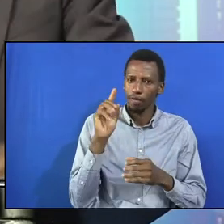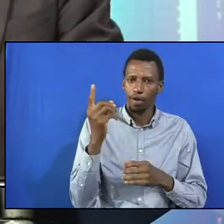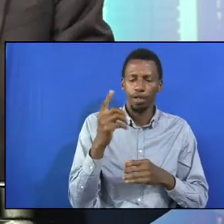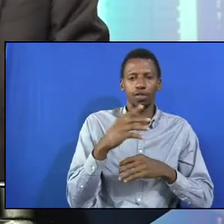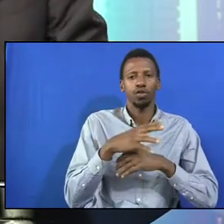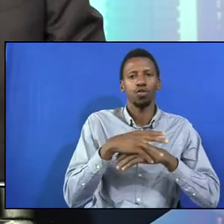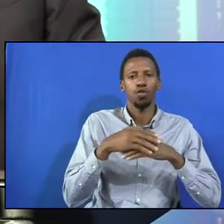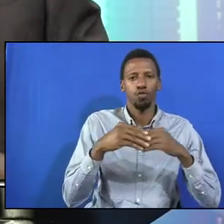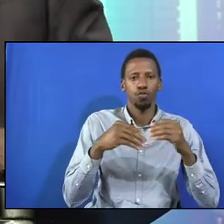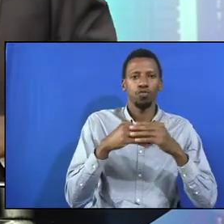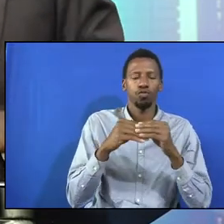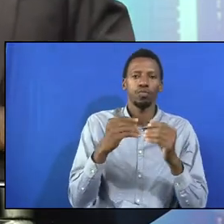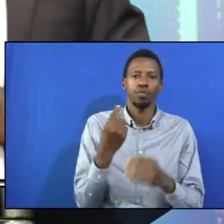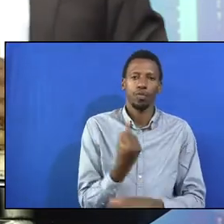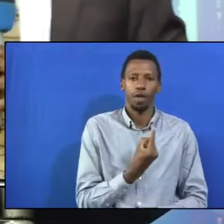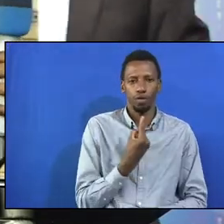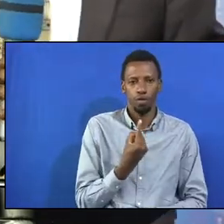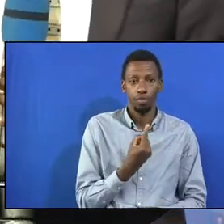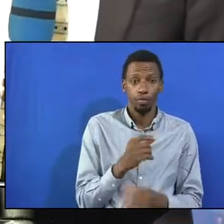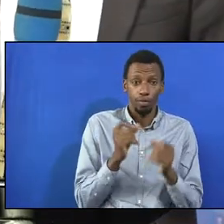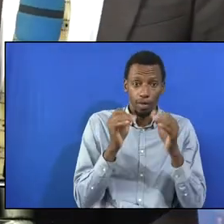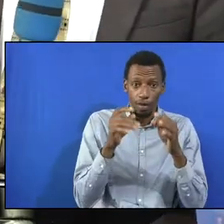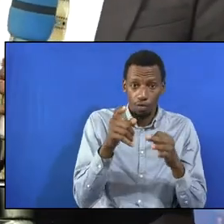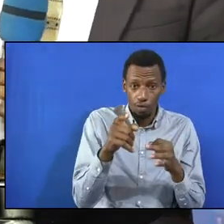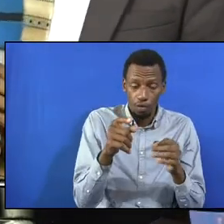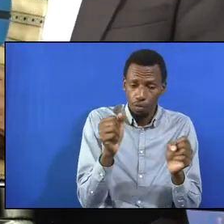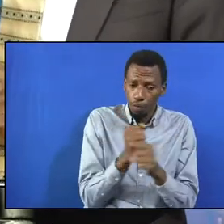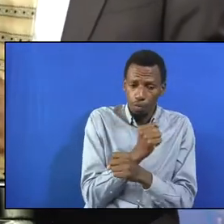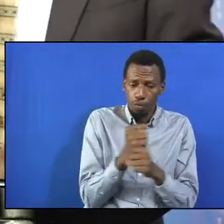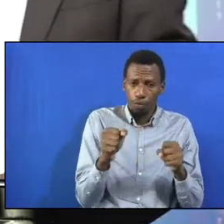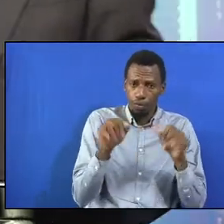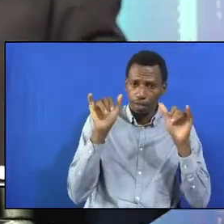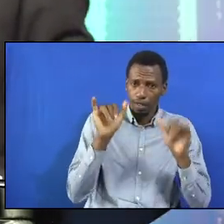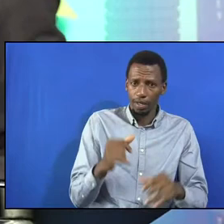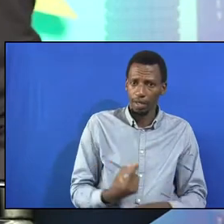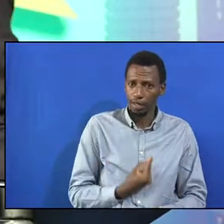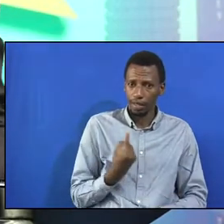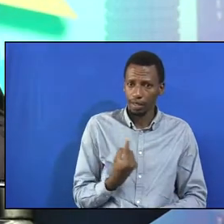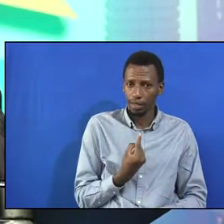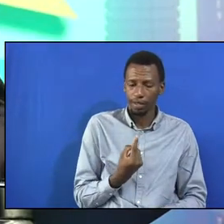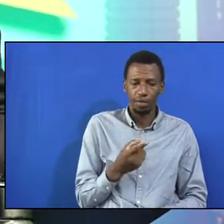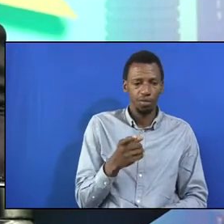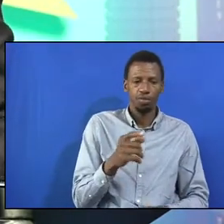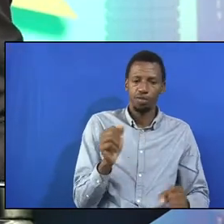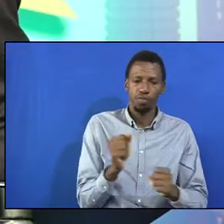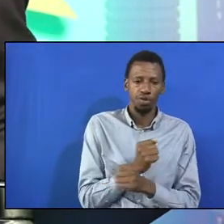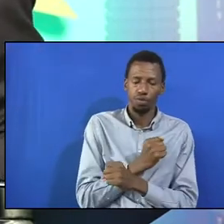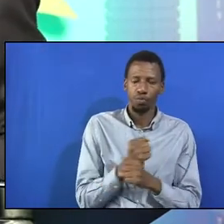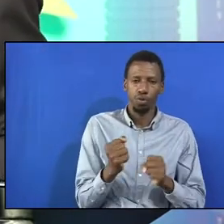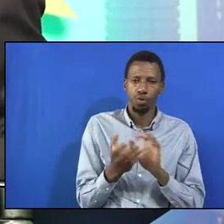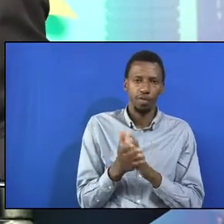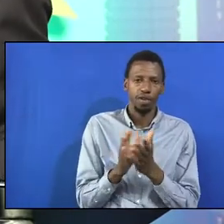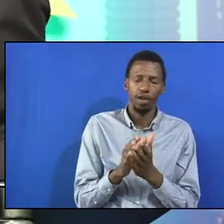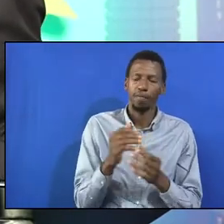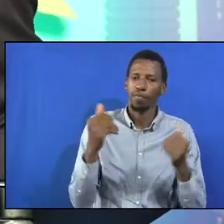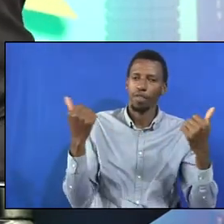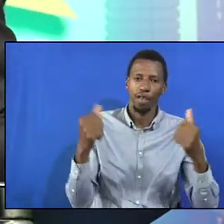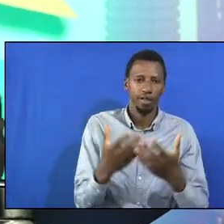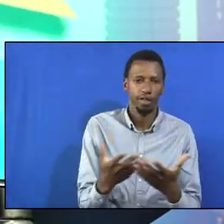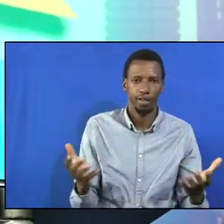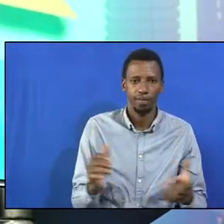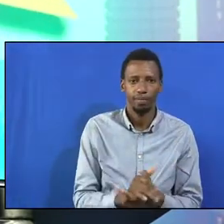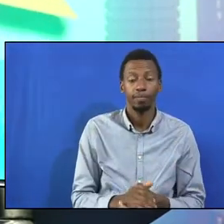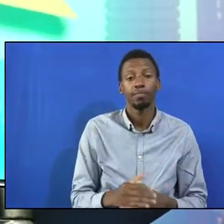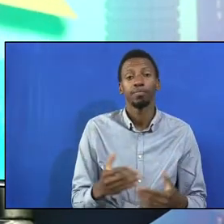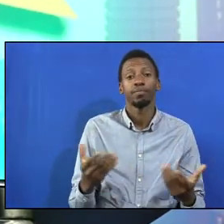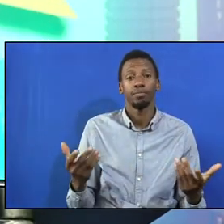as a single person. If you can't be single, if you can't be single. And so,